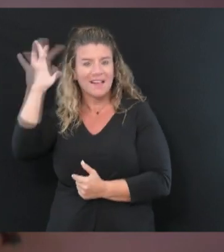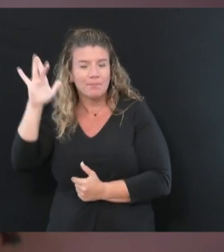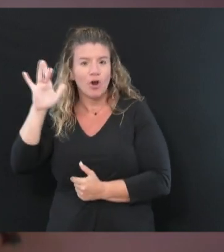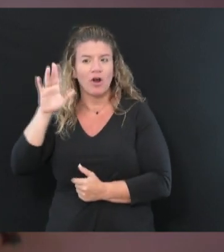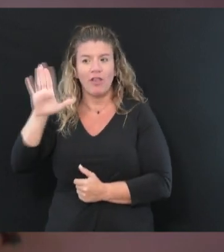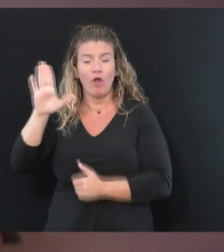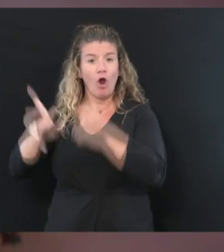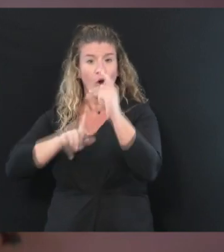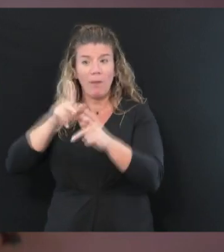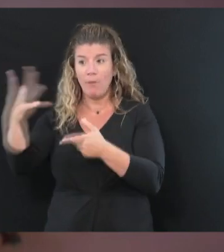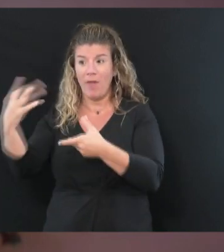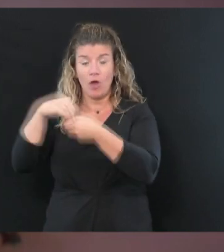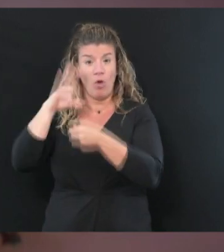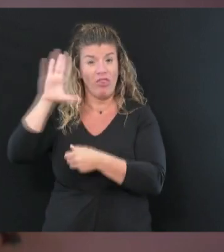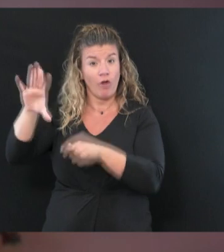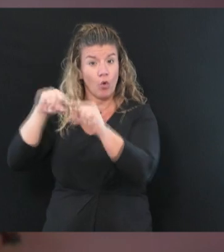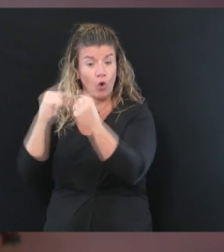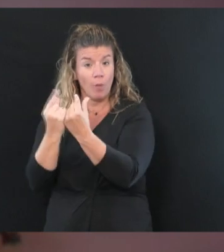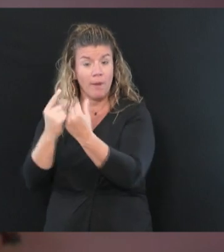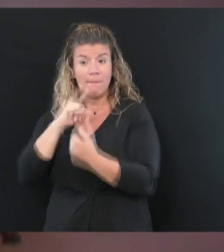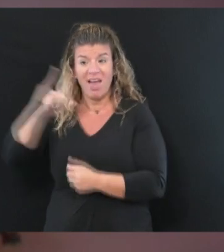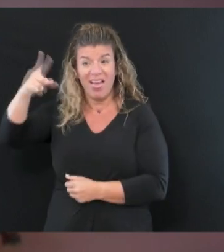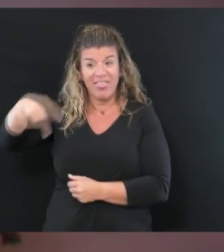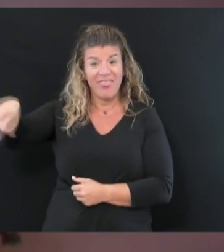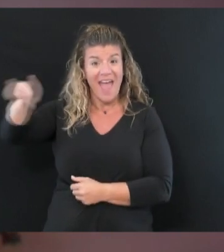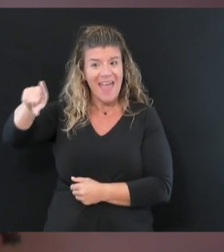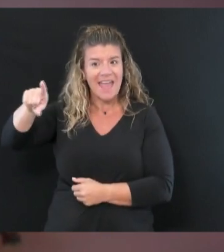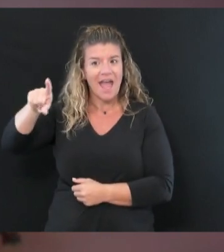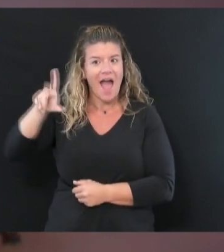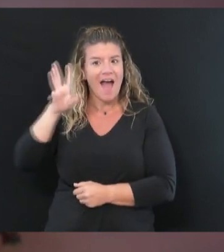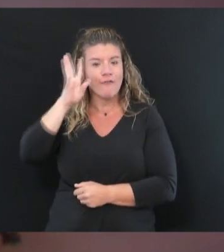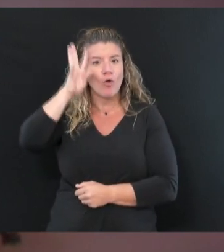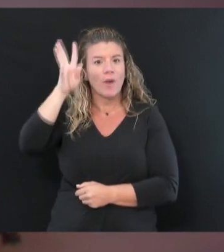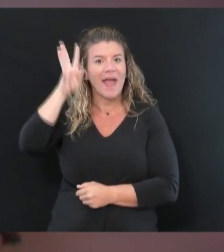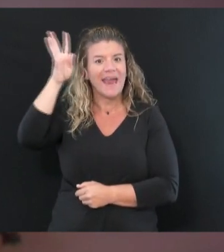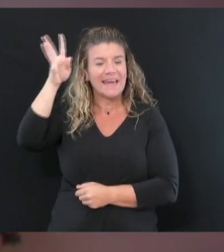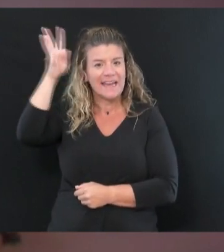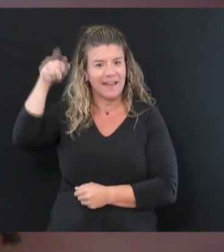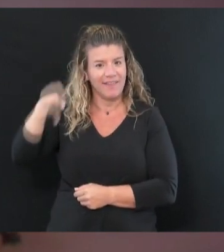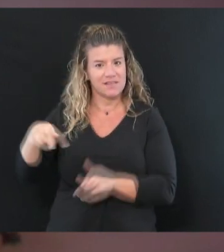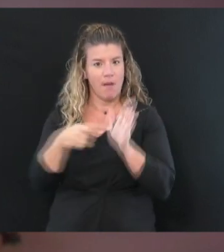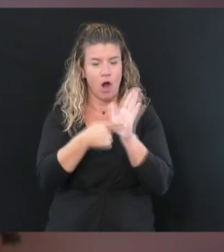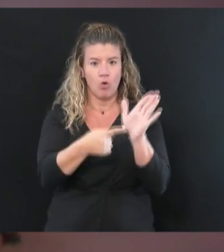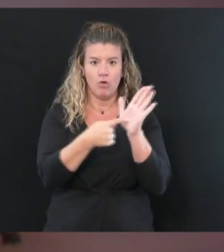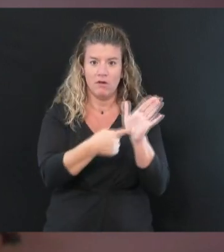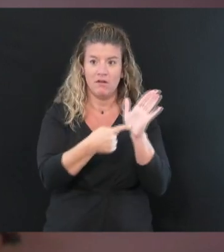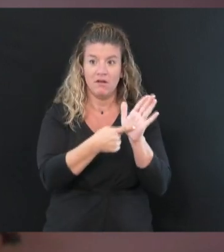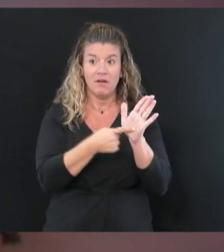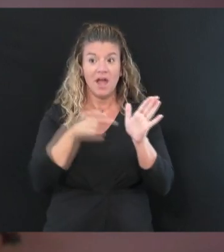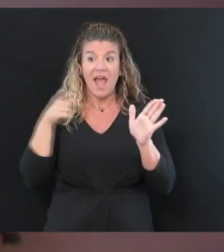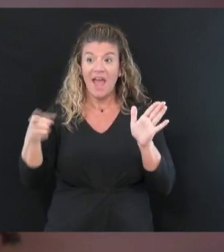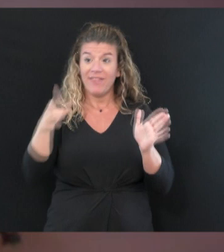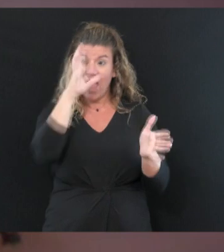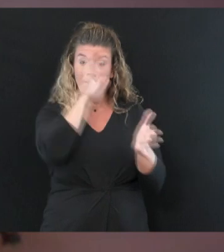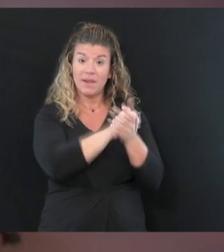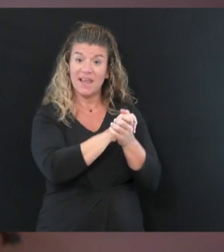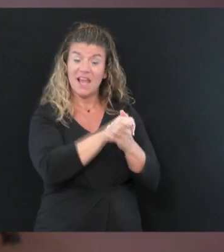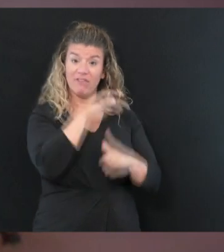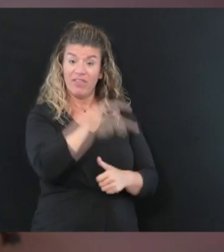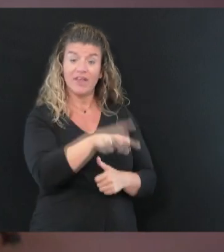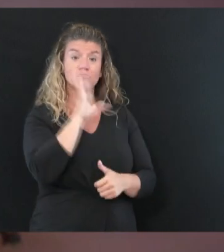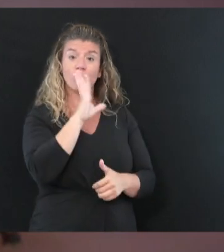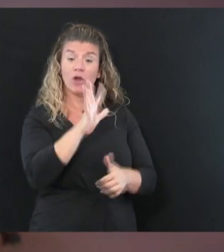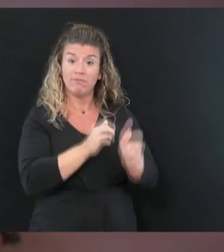include in their group. But they also have created a model that they believe will meet the need